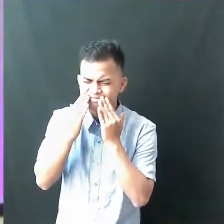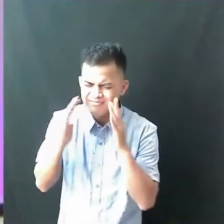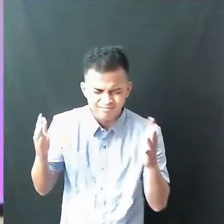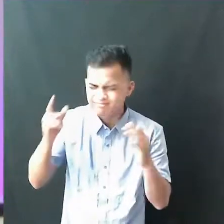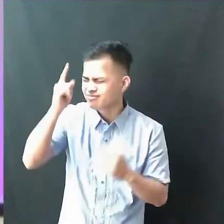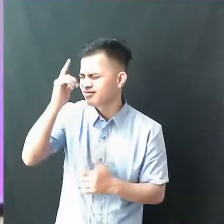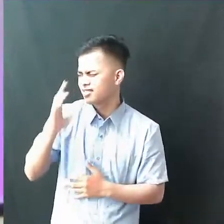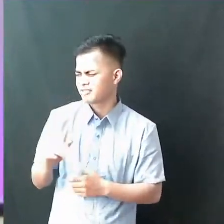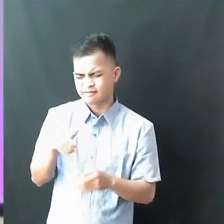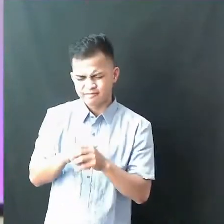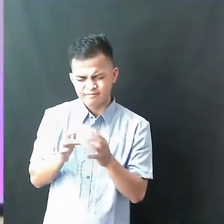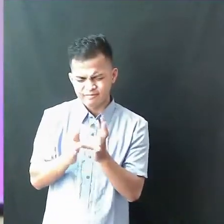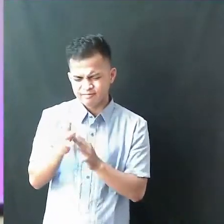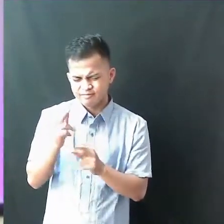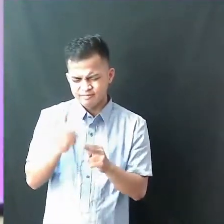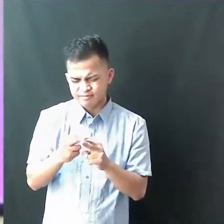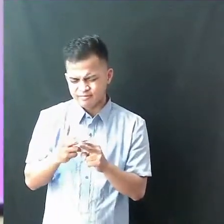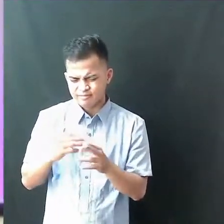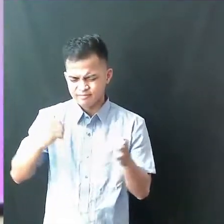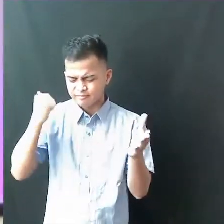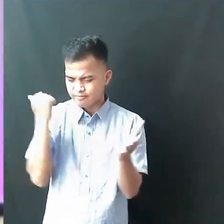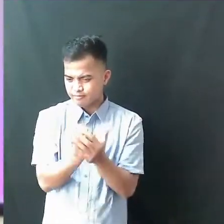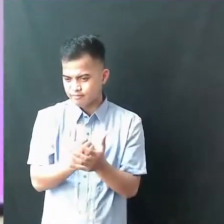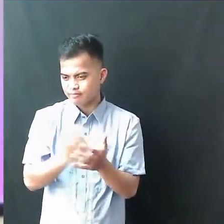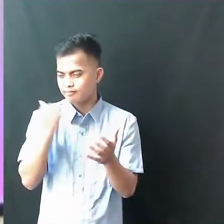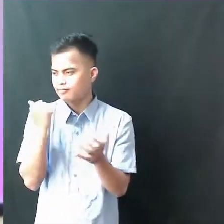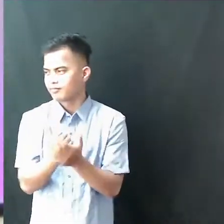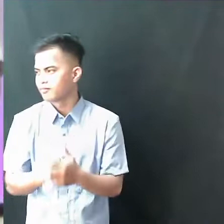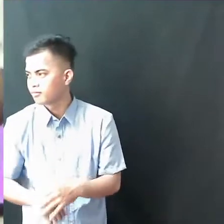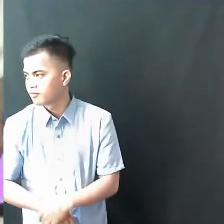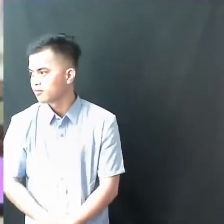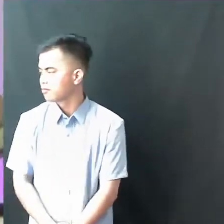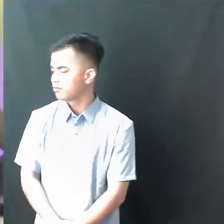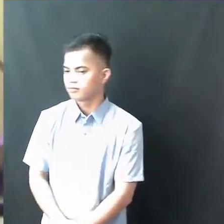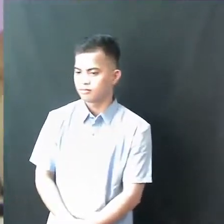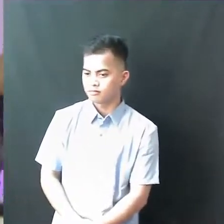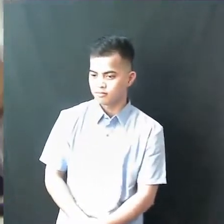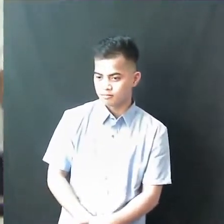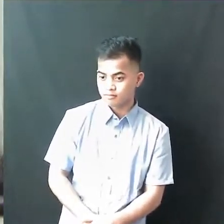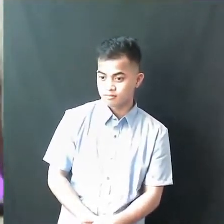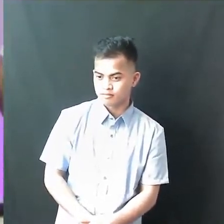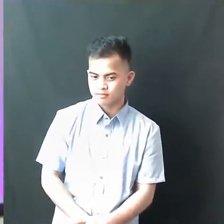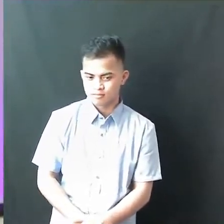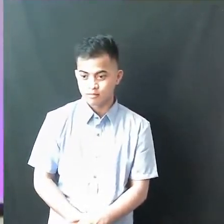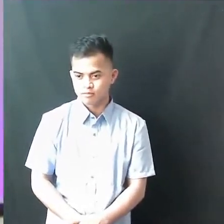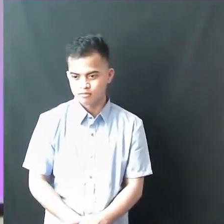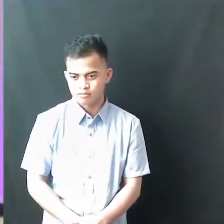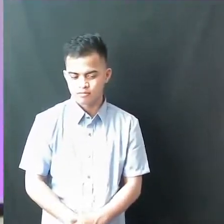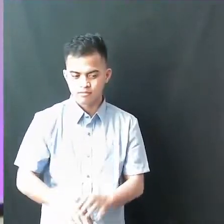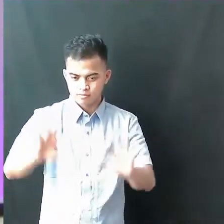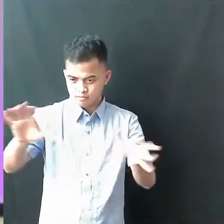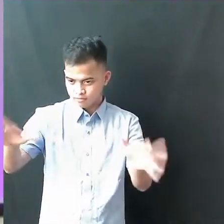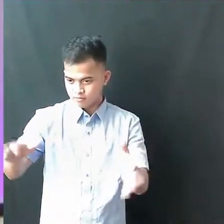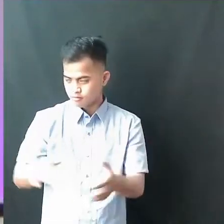Father. In Jesus' name we pray. Amen and amen. Let's all stand together, please. Your heads are bowed and your eyes are